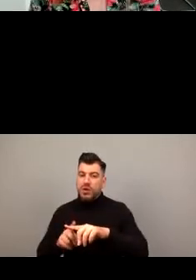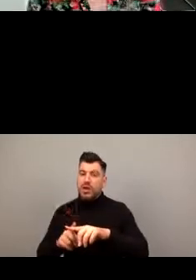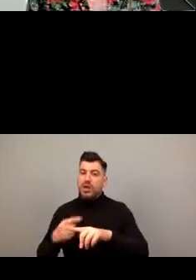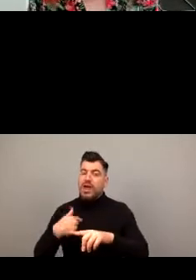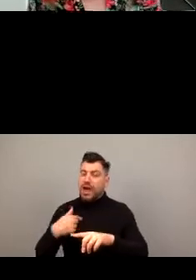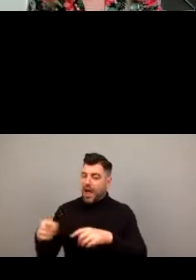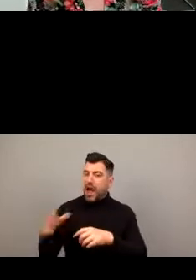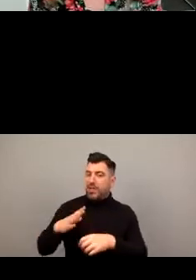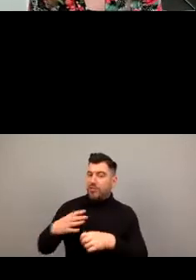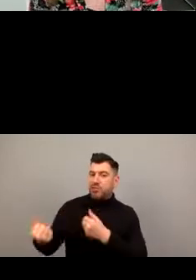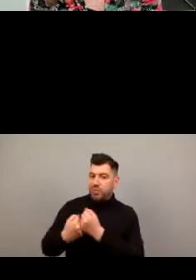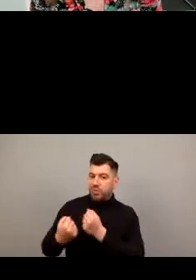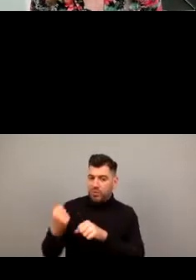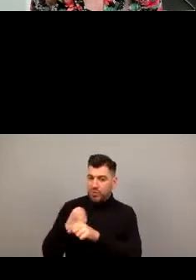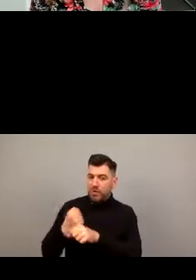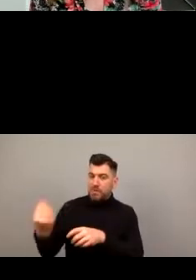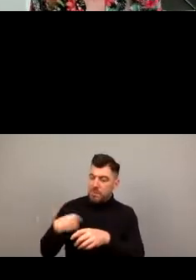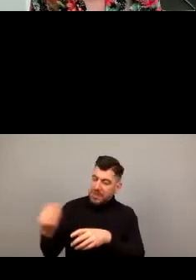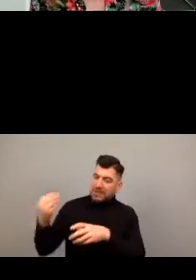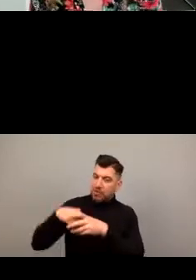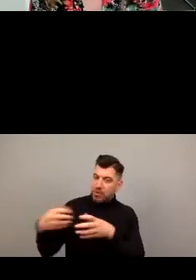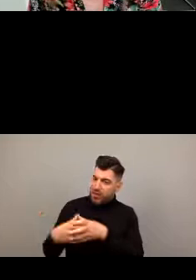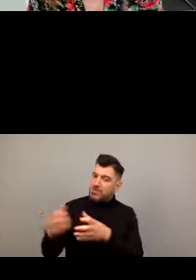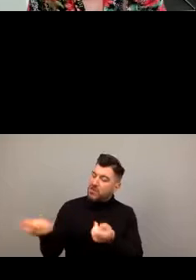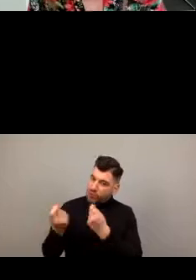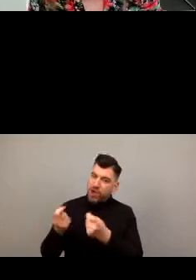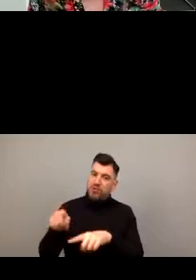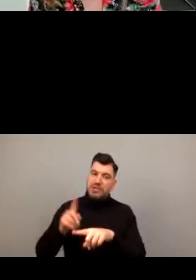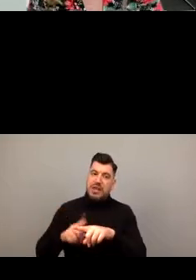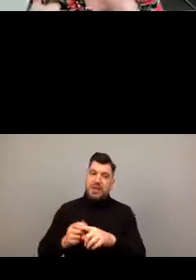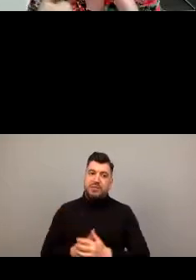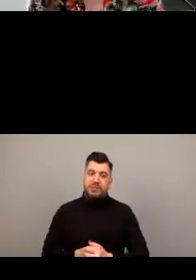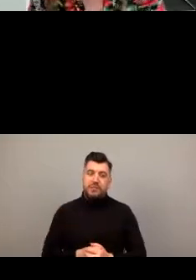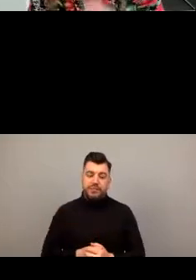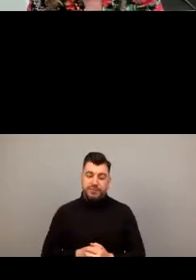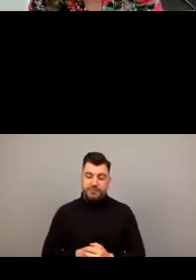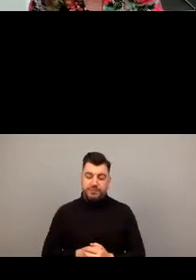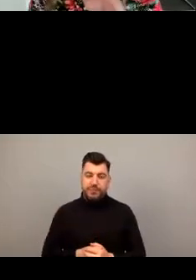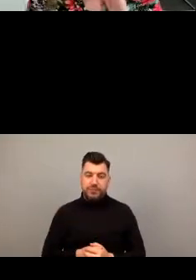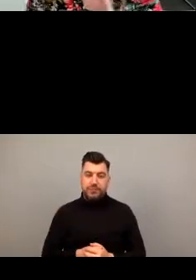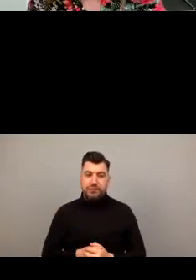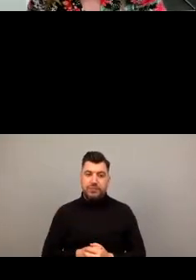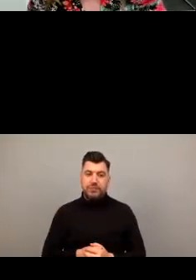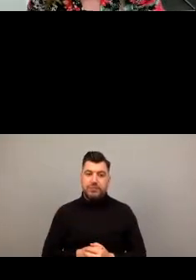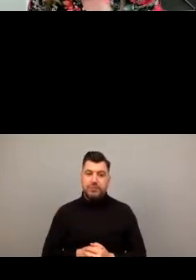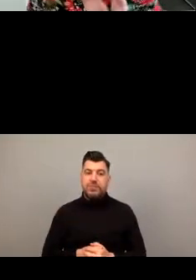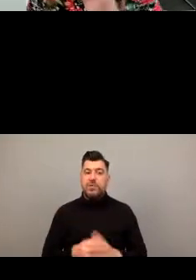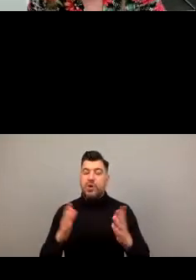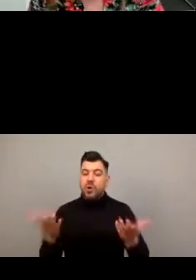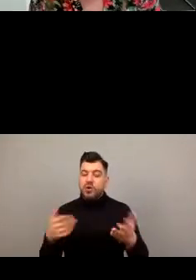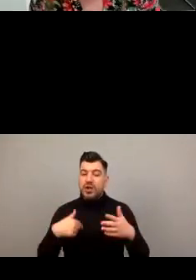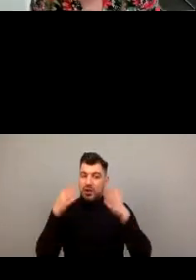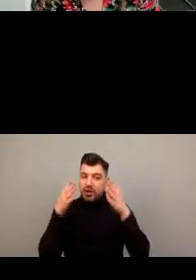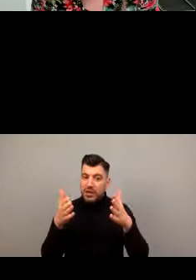that. So how do you quickly improve the SEO fitness on your site? Focus on schema, internal linking,